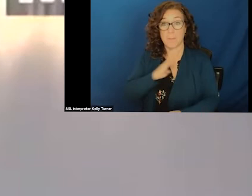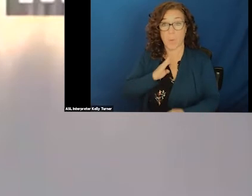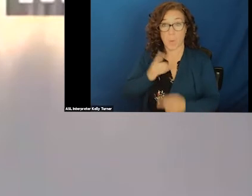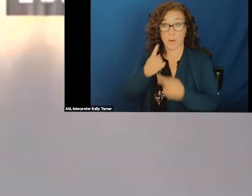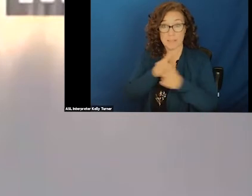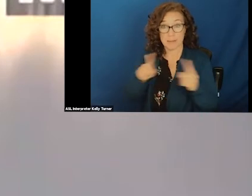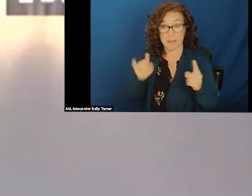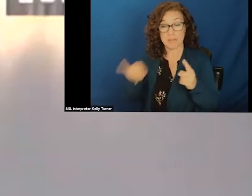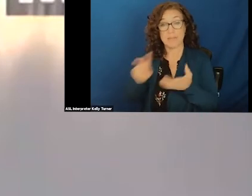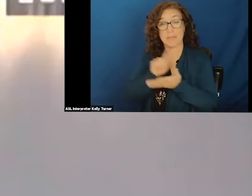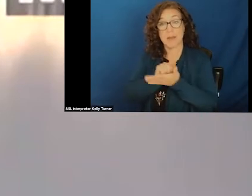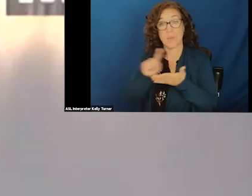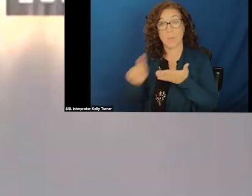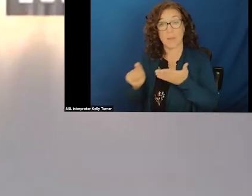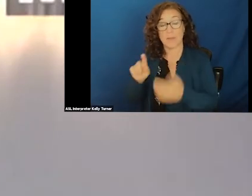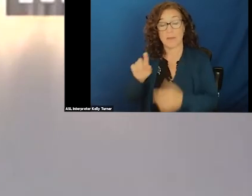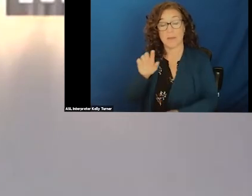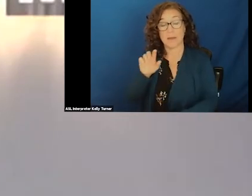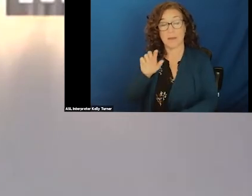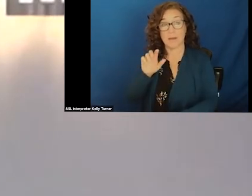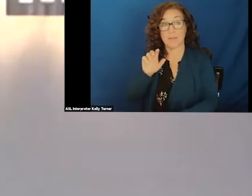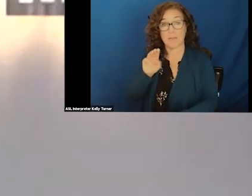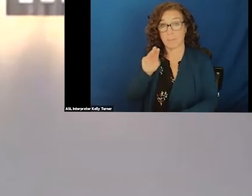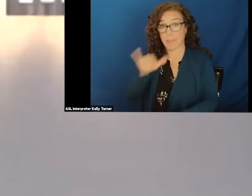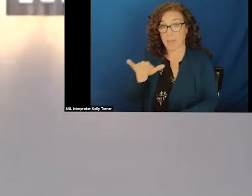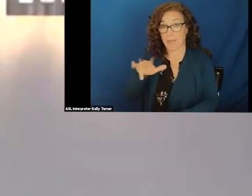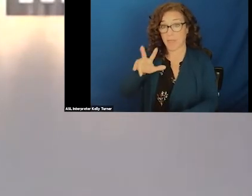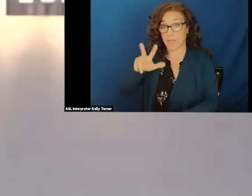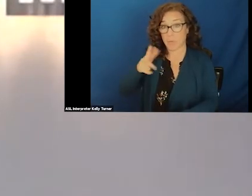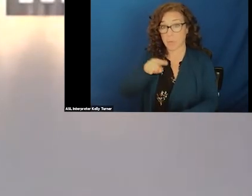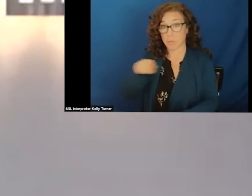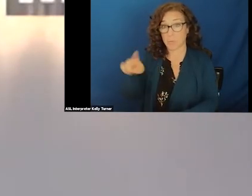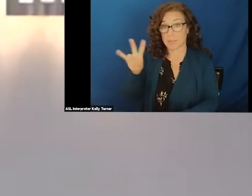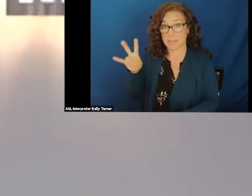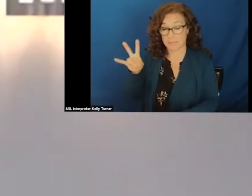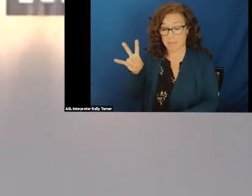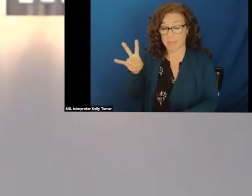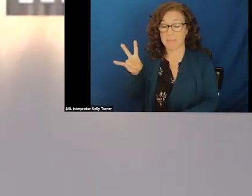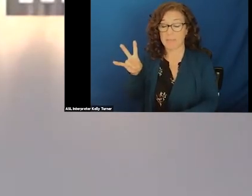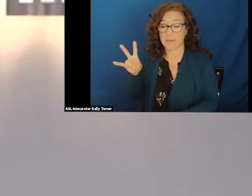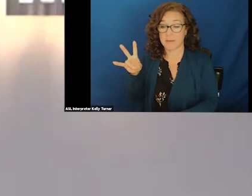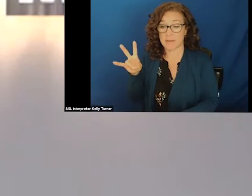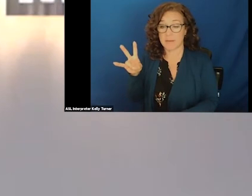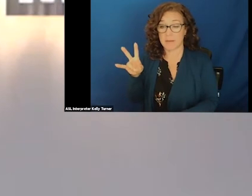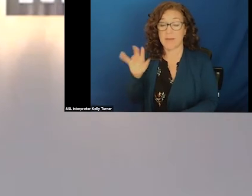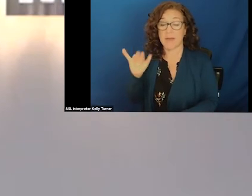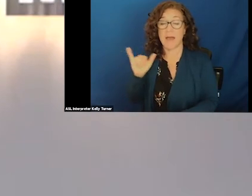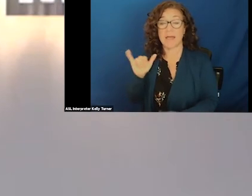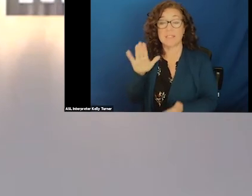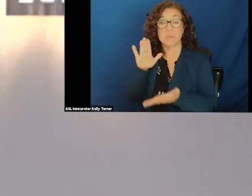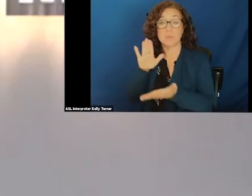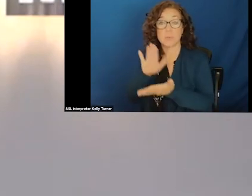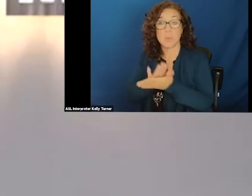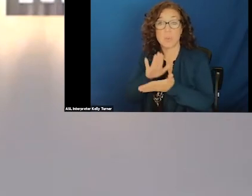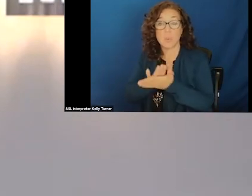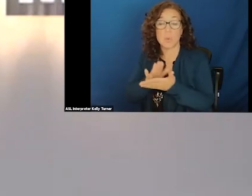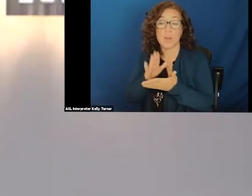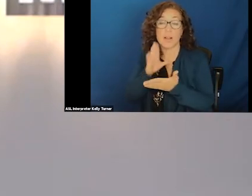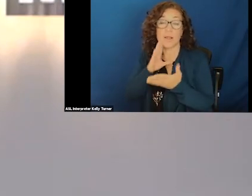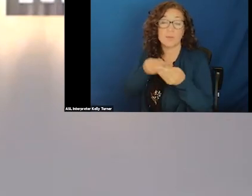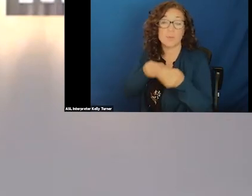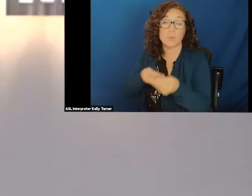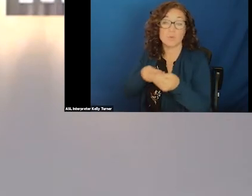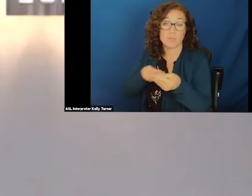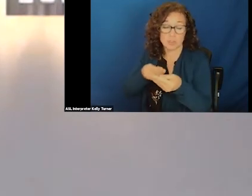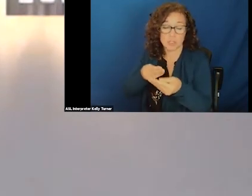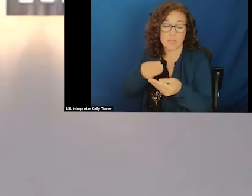2021 as School Nutrition Employee Week in the Santa Barbara Unified School District. Whereas the Board of Education